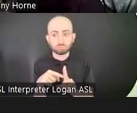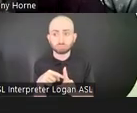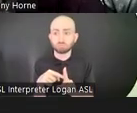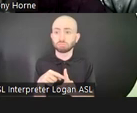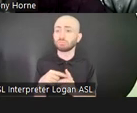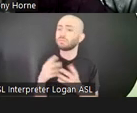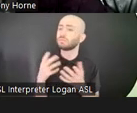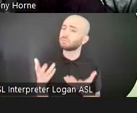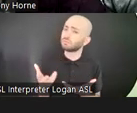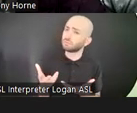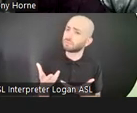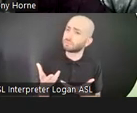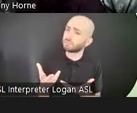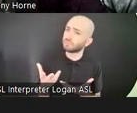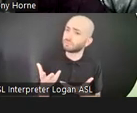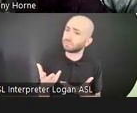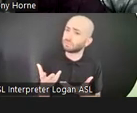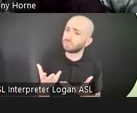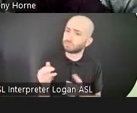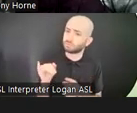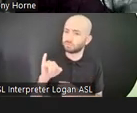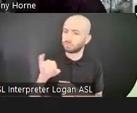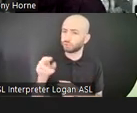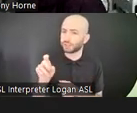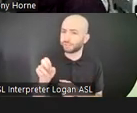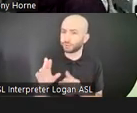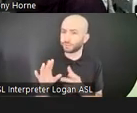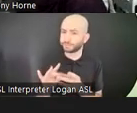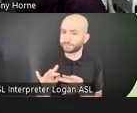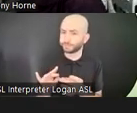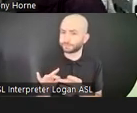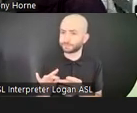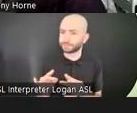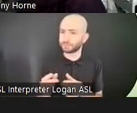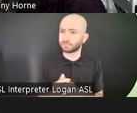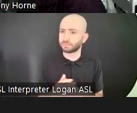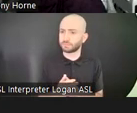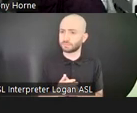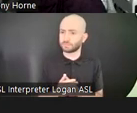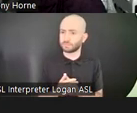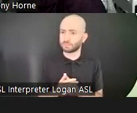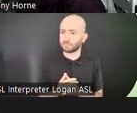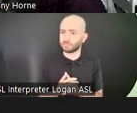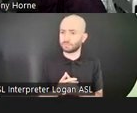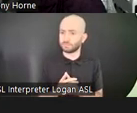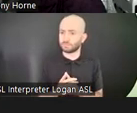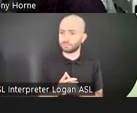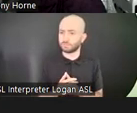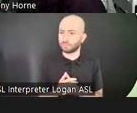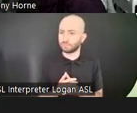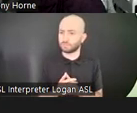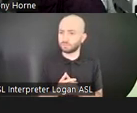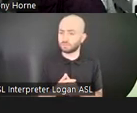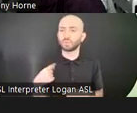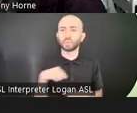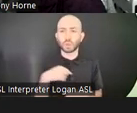we have a variety of topics on